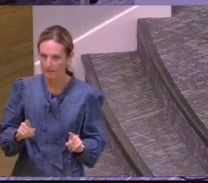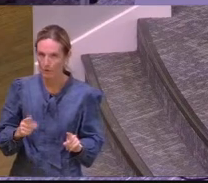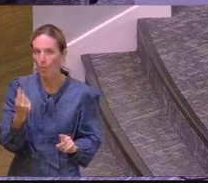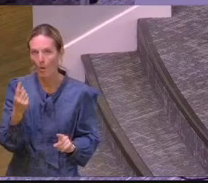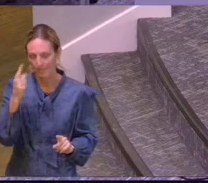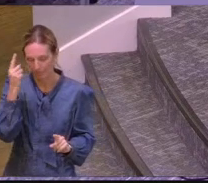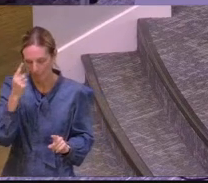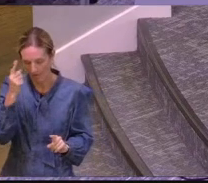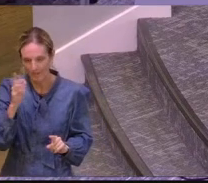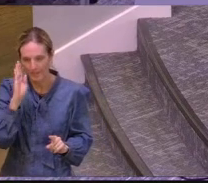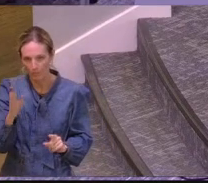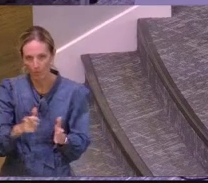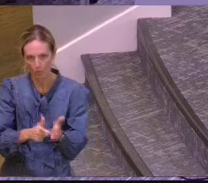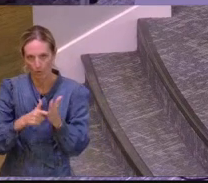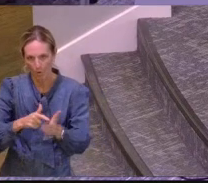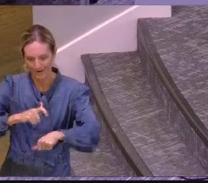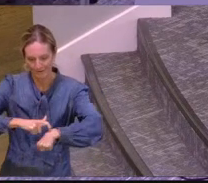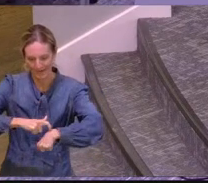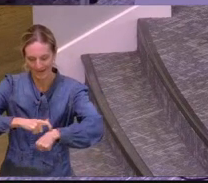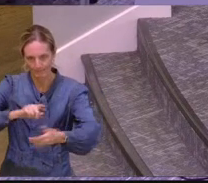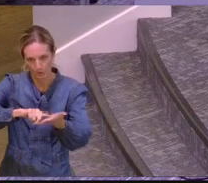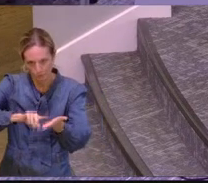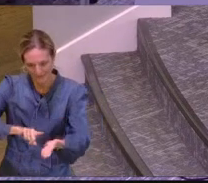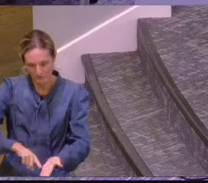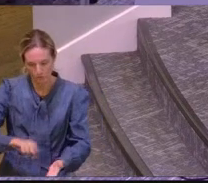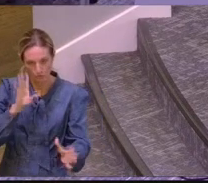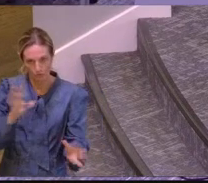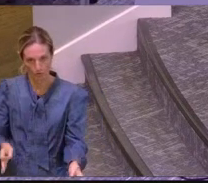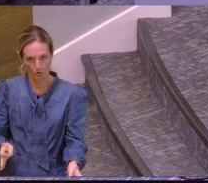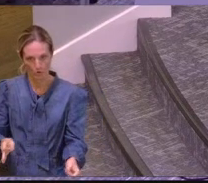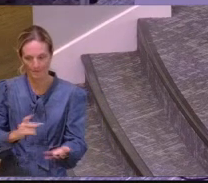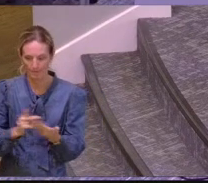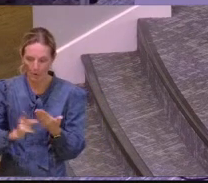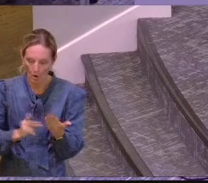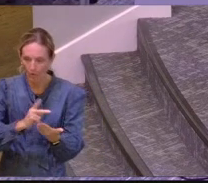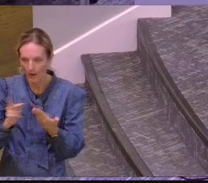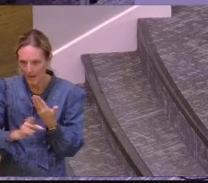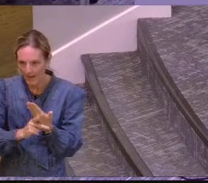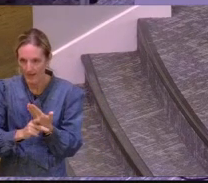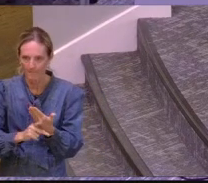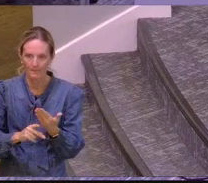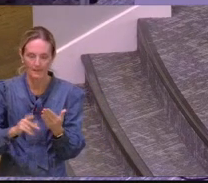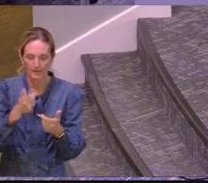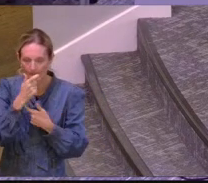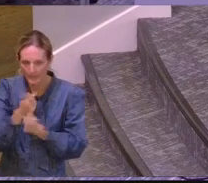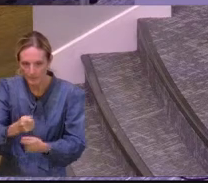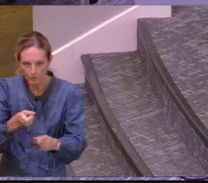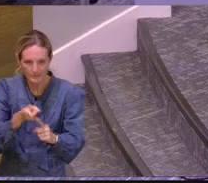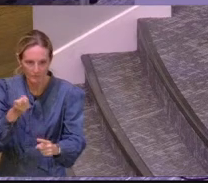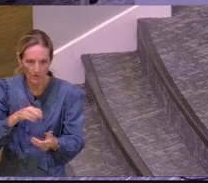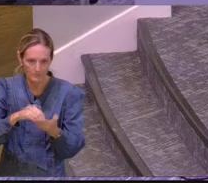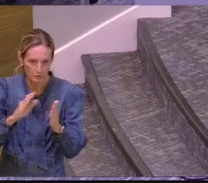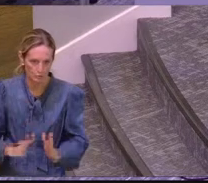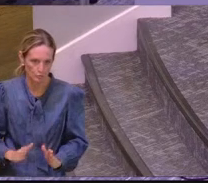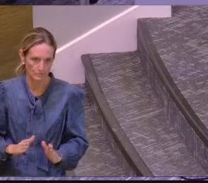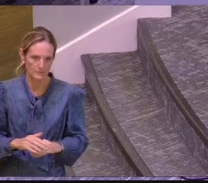some time just to research, to determine programming, to determine interest from students, to